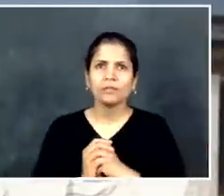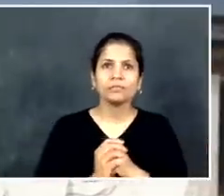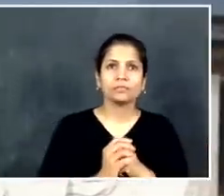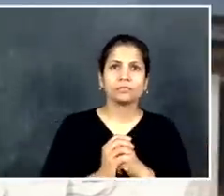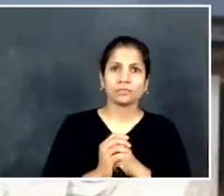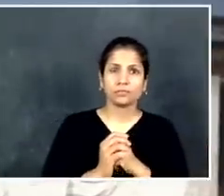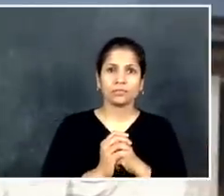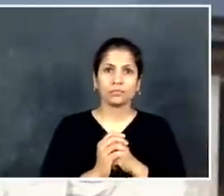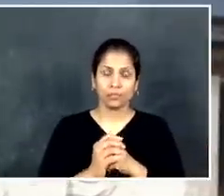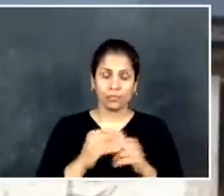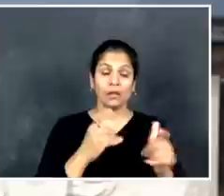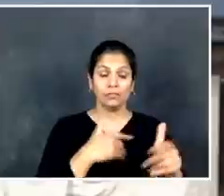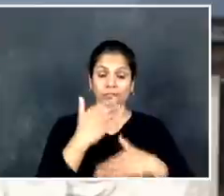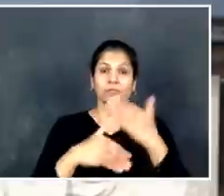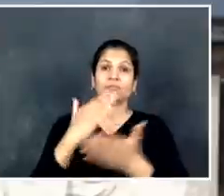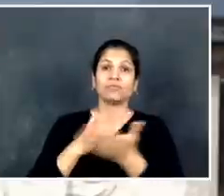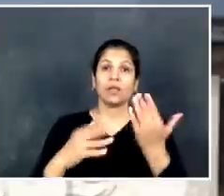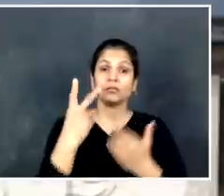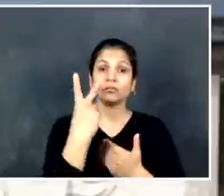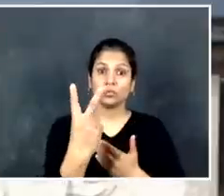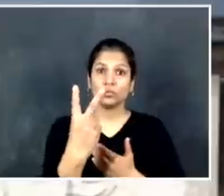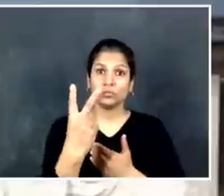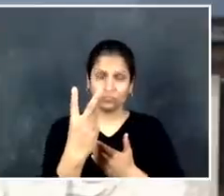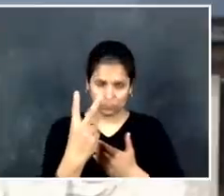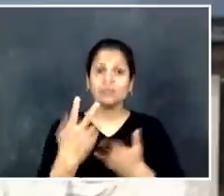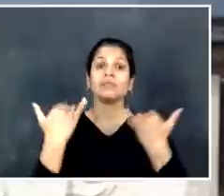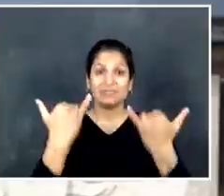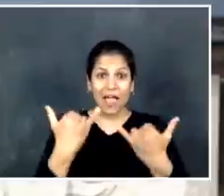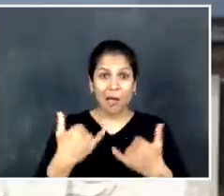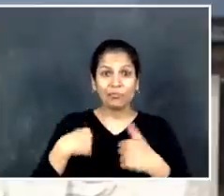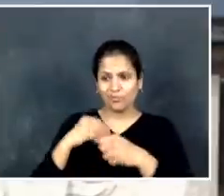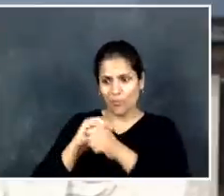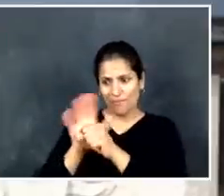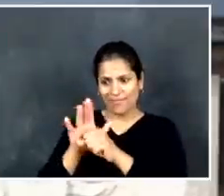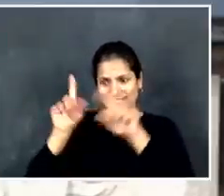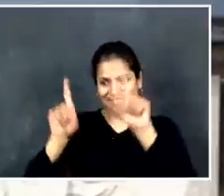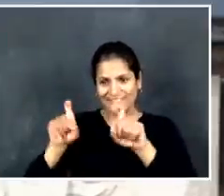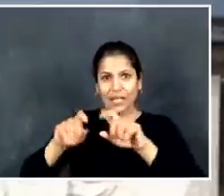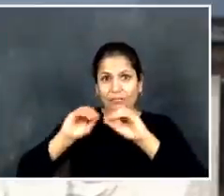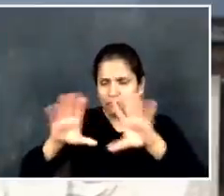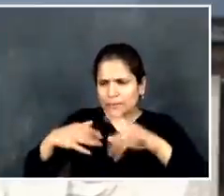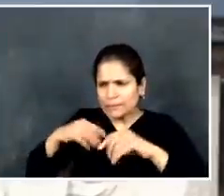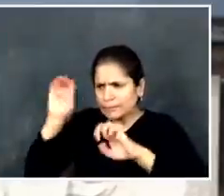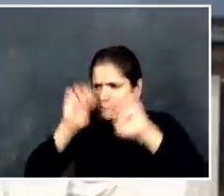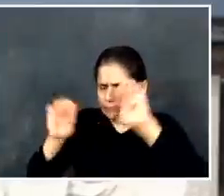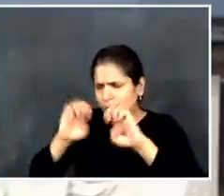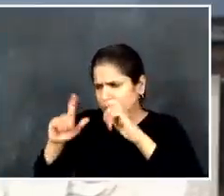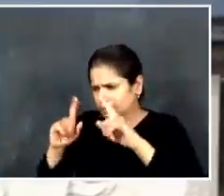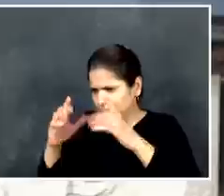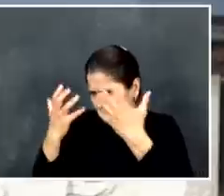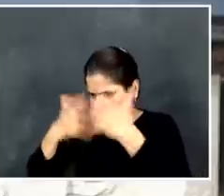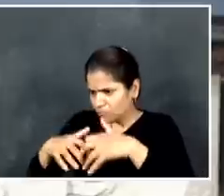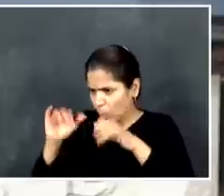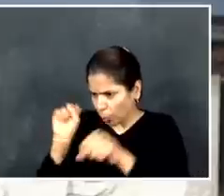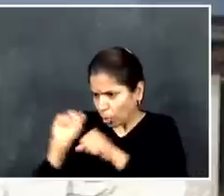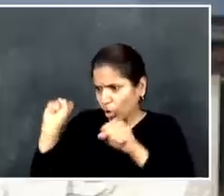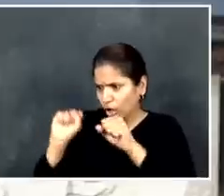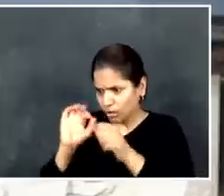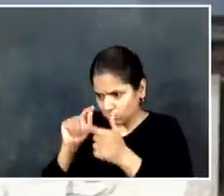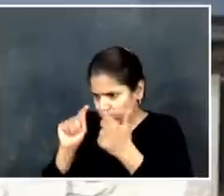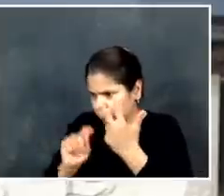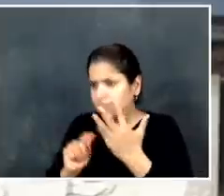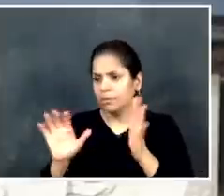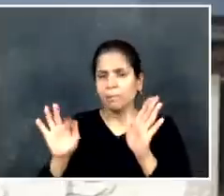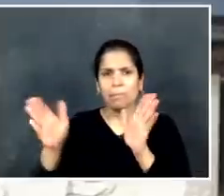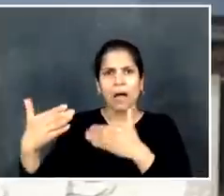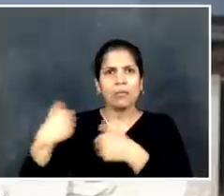isolating them, quarantining them, helping them get through, testing more before people come back. we're going to need a lot of space for that. So those facilities